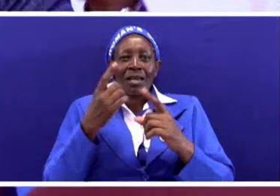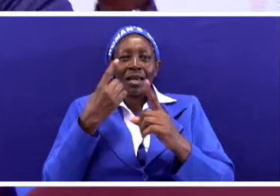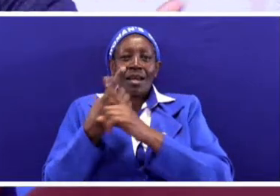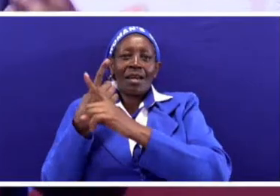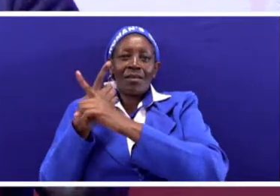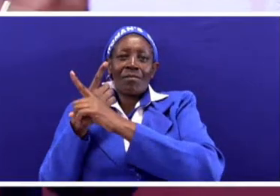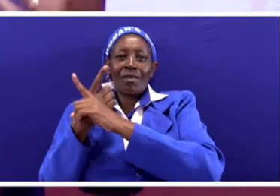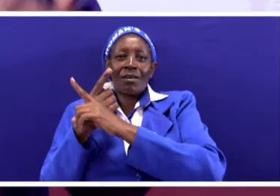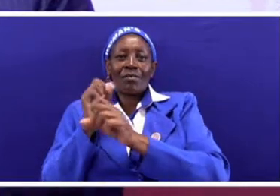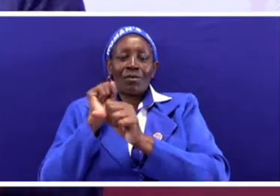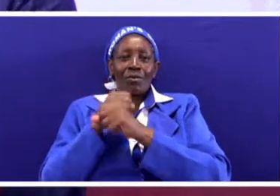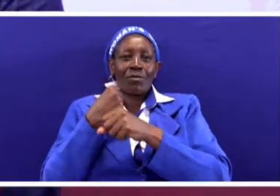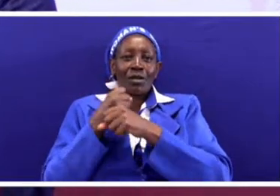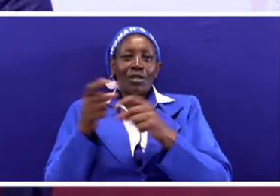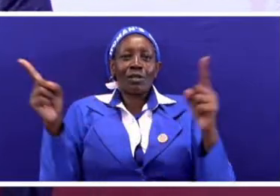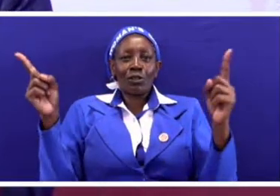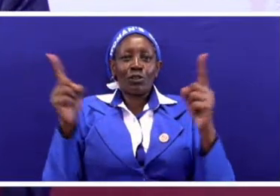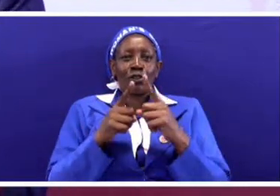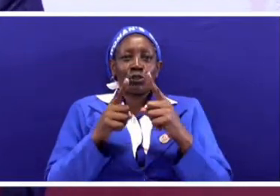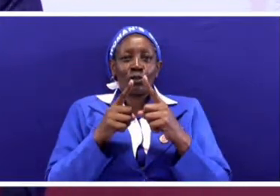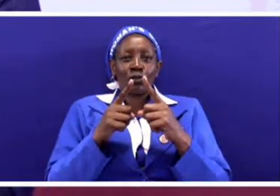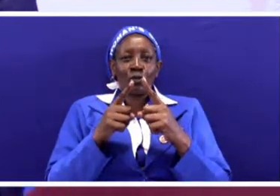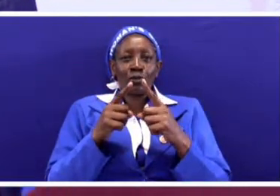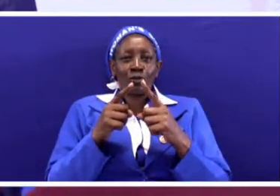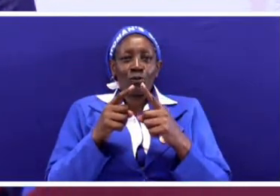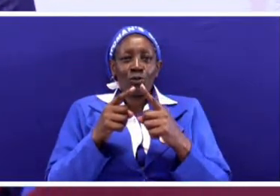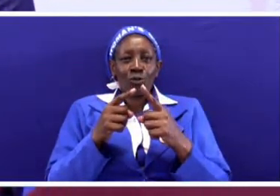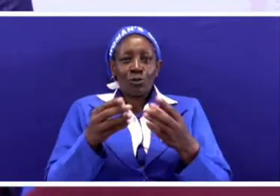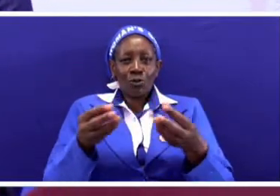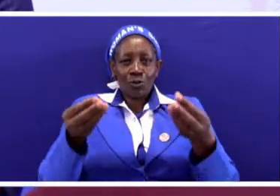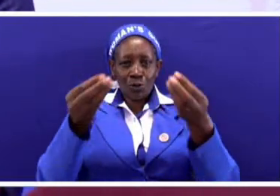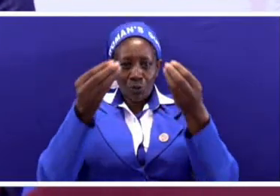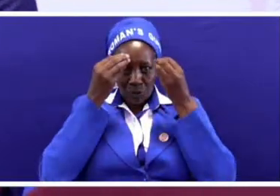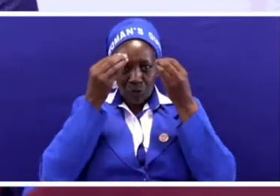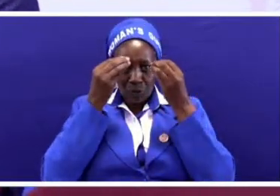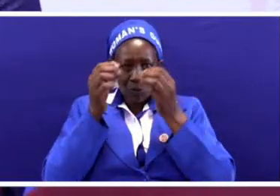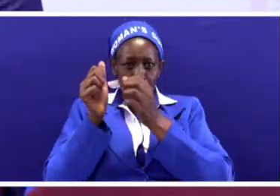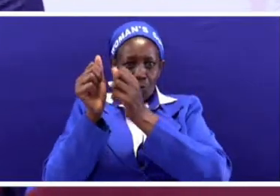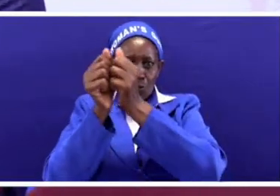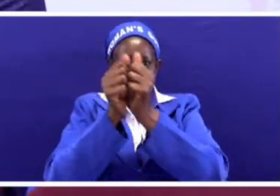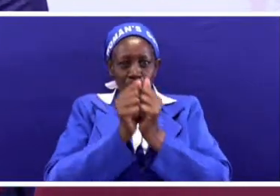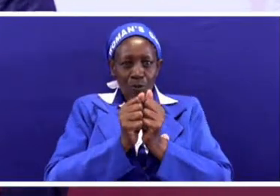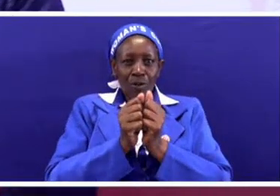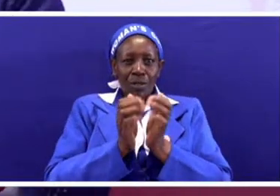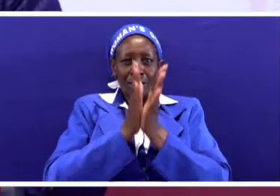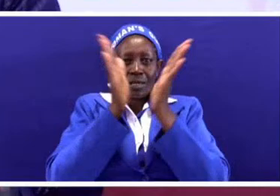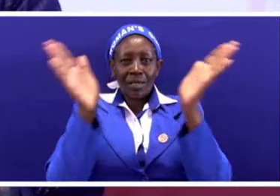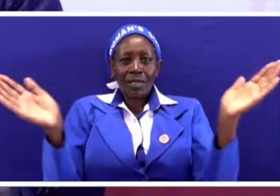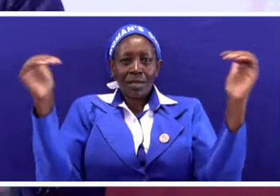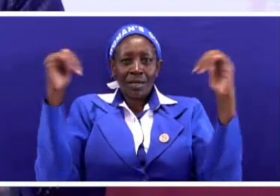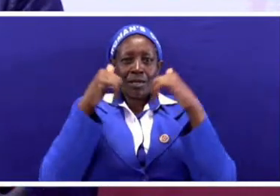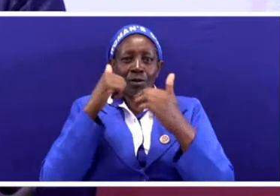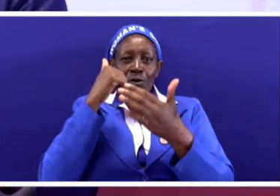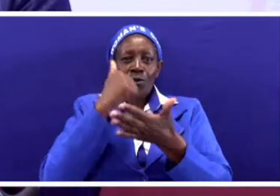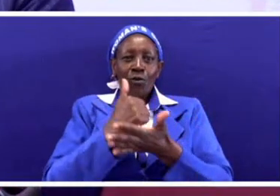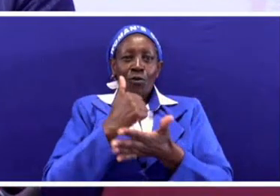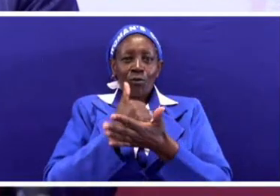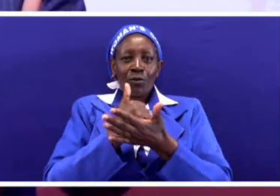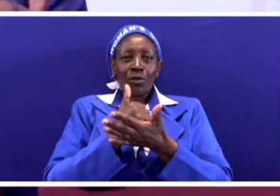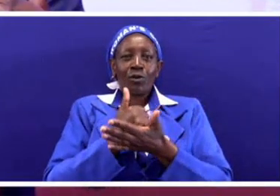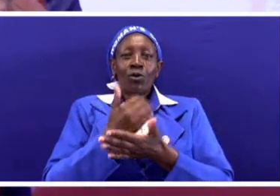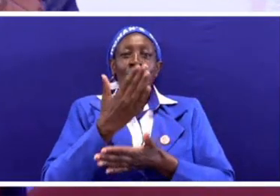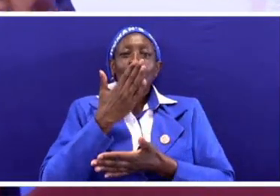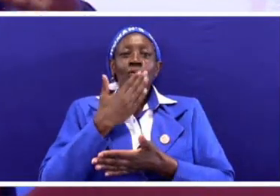doing some short courses in the course of the year. And of course, in consultation with the GA office, we would like to work with the church to